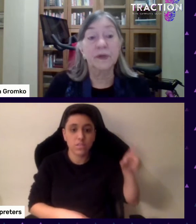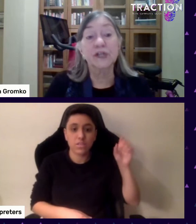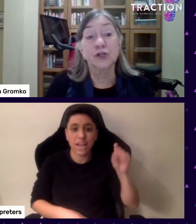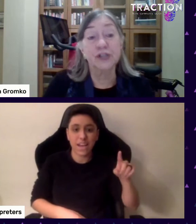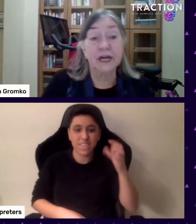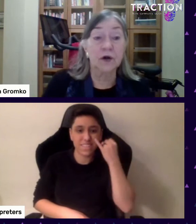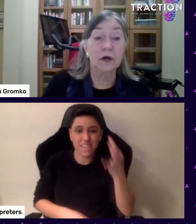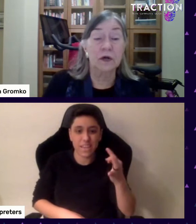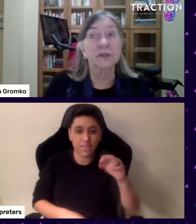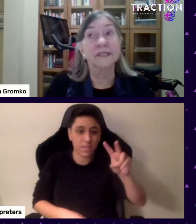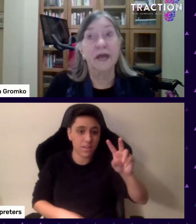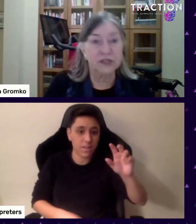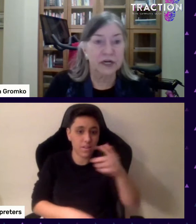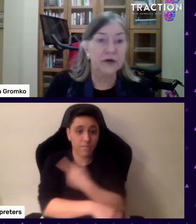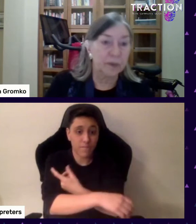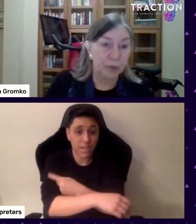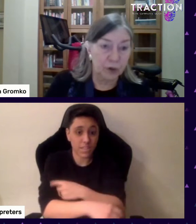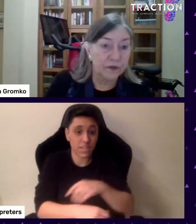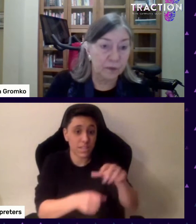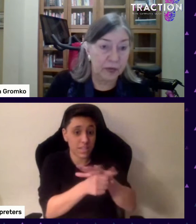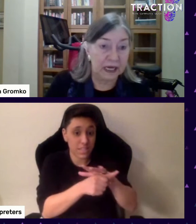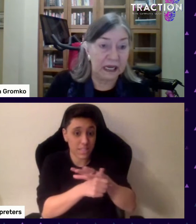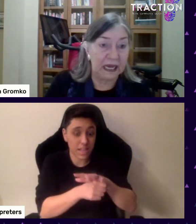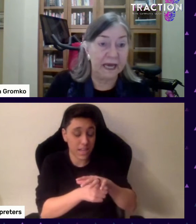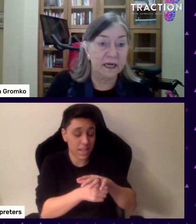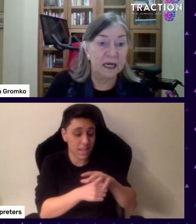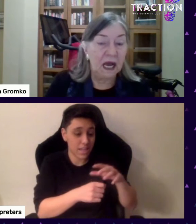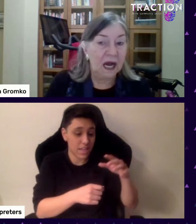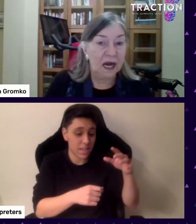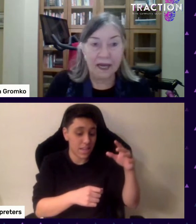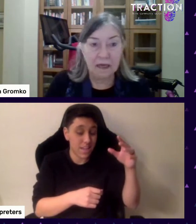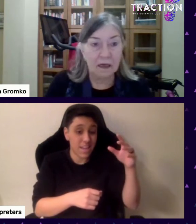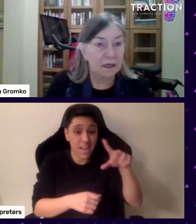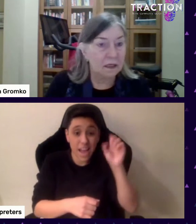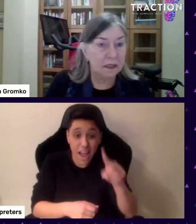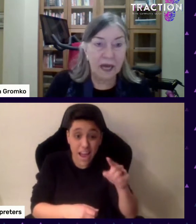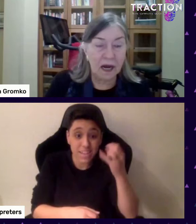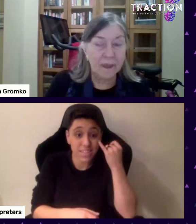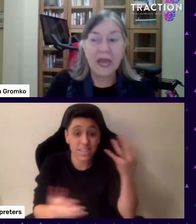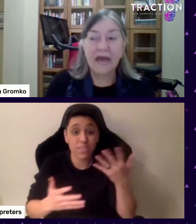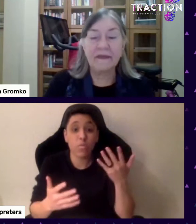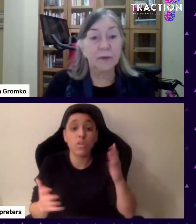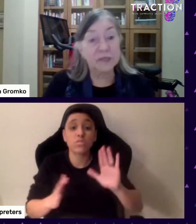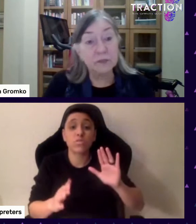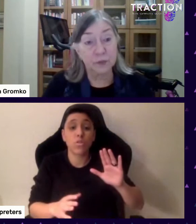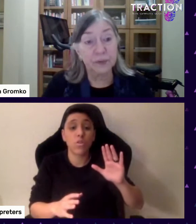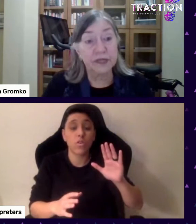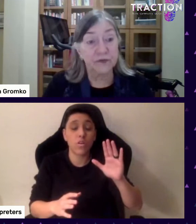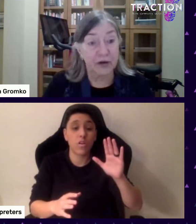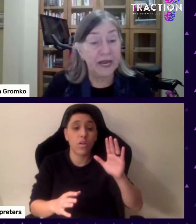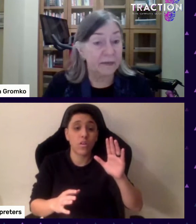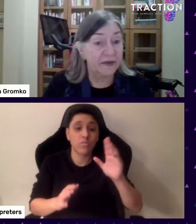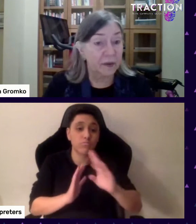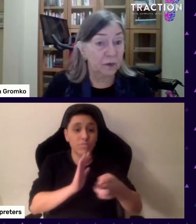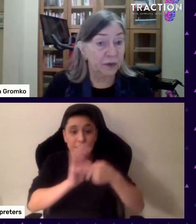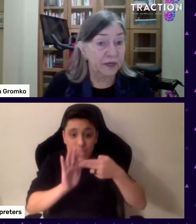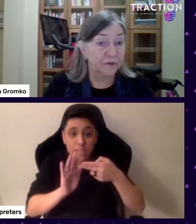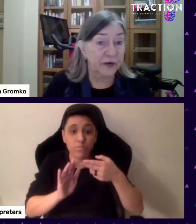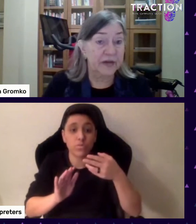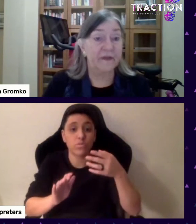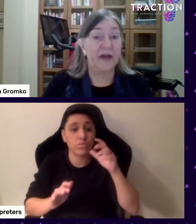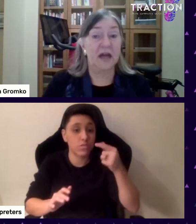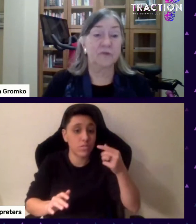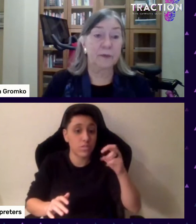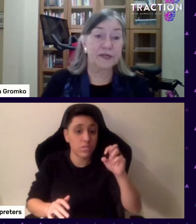their what is your gender, your assigned gender at birth, okay? And and that person was really afraid. I mean, they were